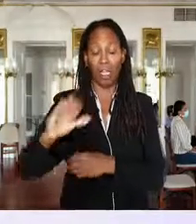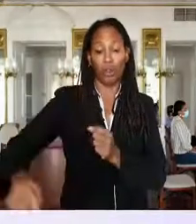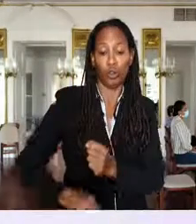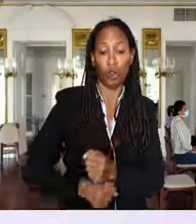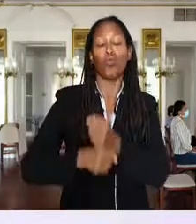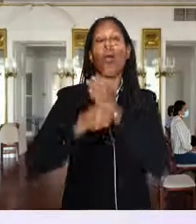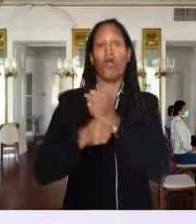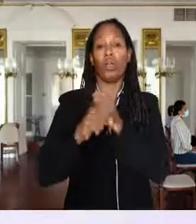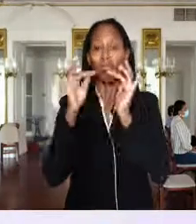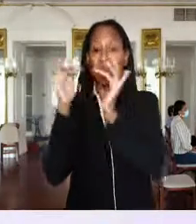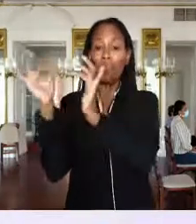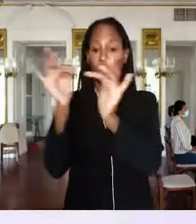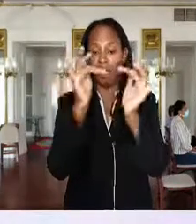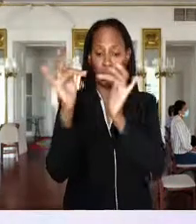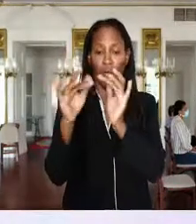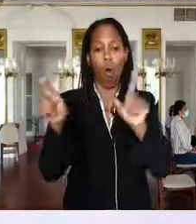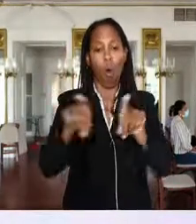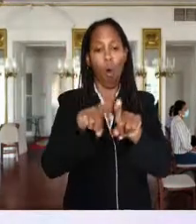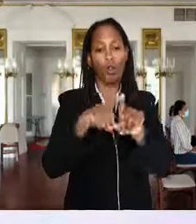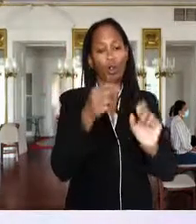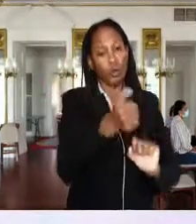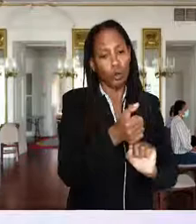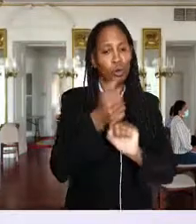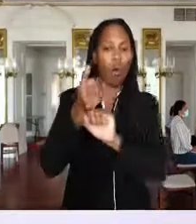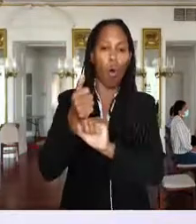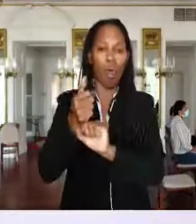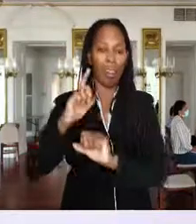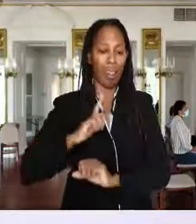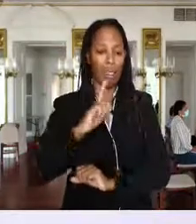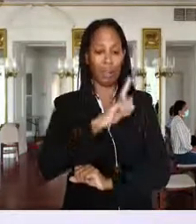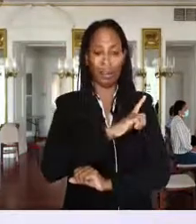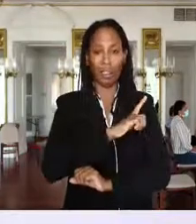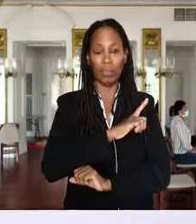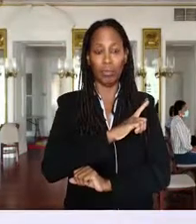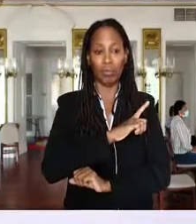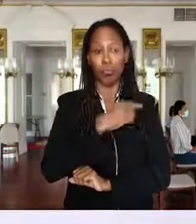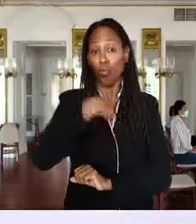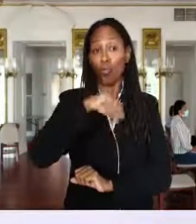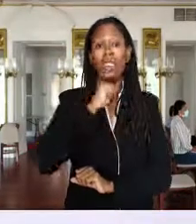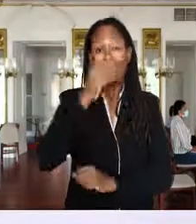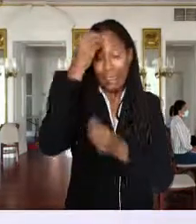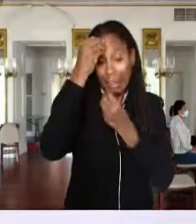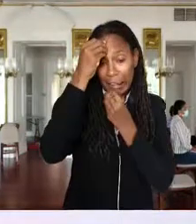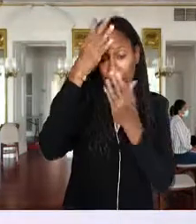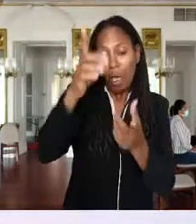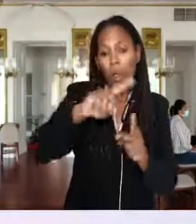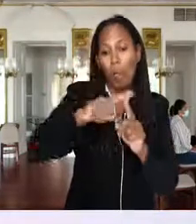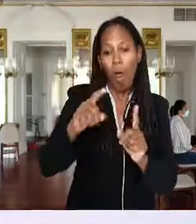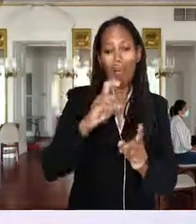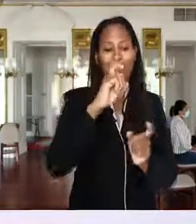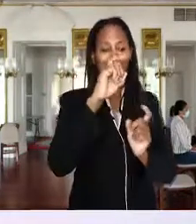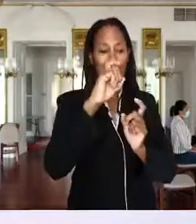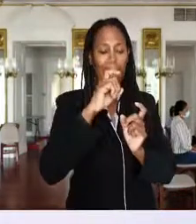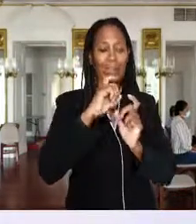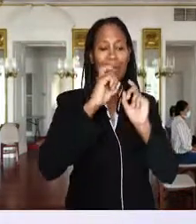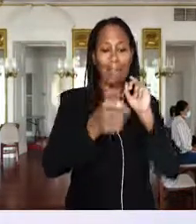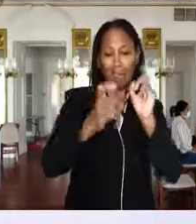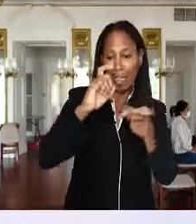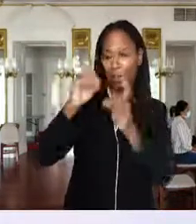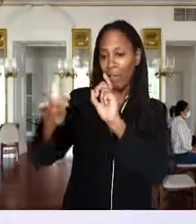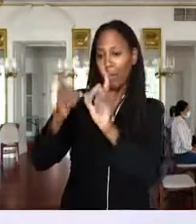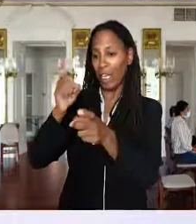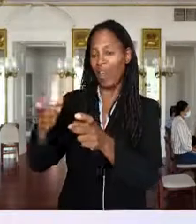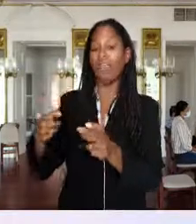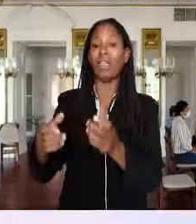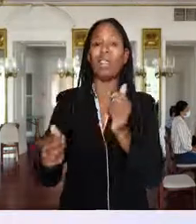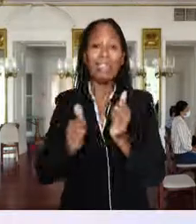the legislative and the judicial branch. They don't say that and then tell you, but we gave them each $1 million to spend, much of